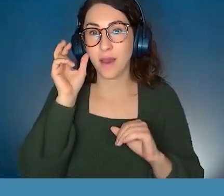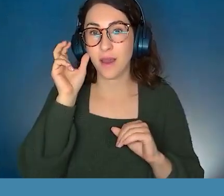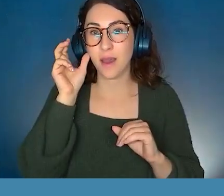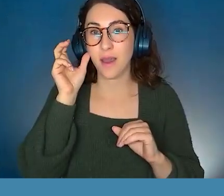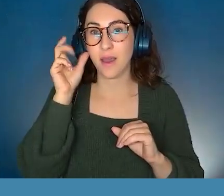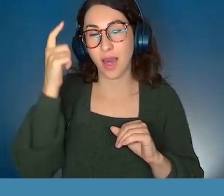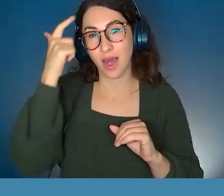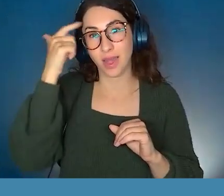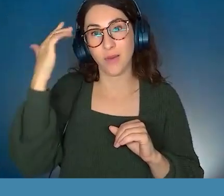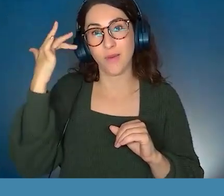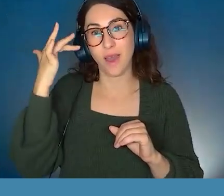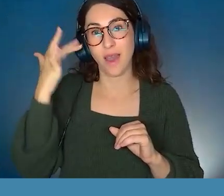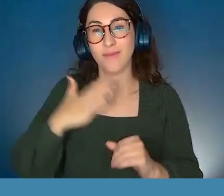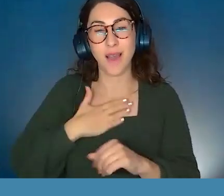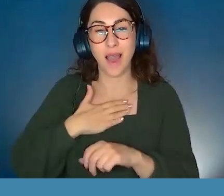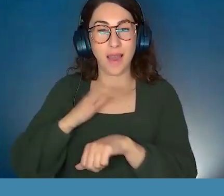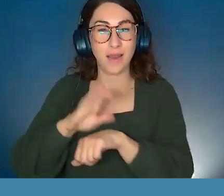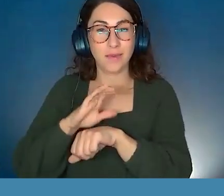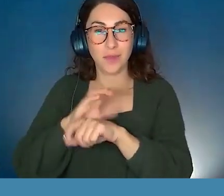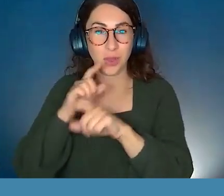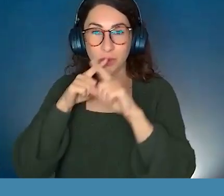microphone was on mute, but who knows.